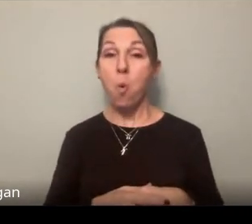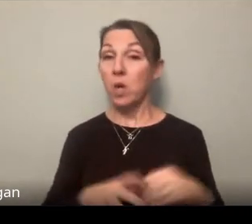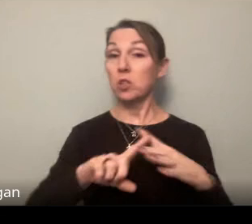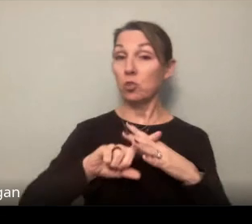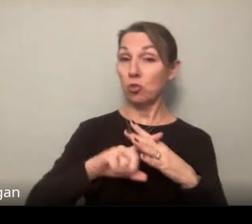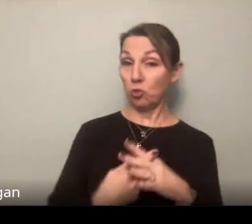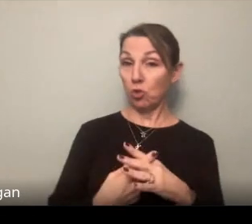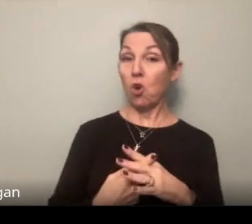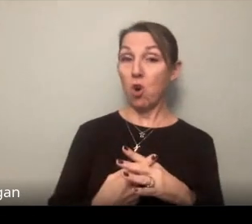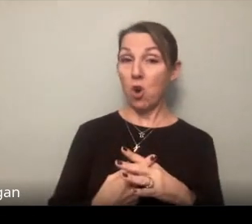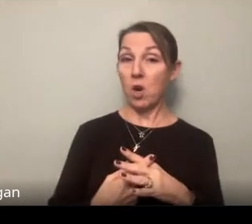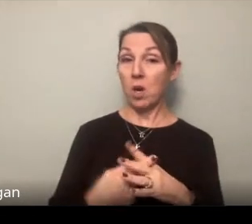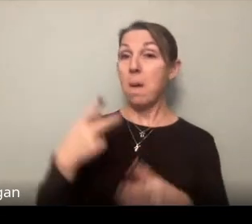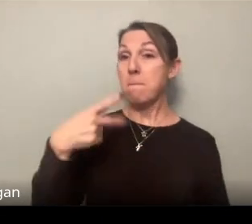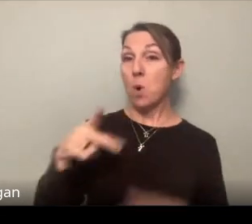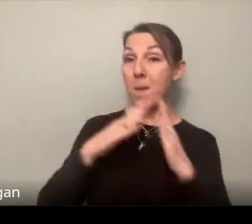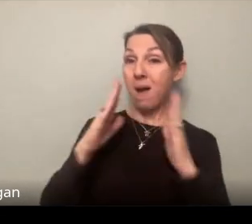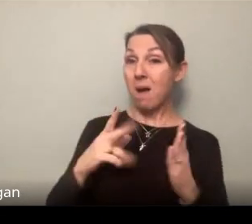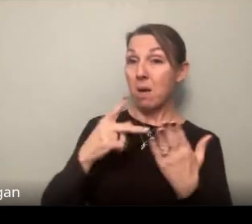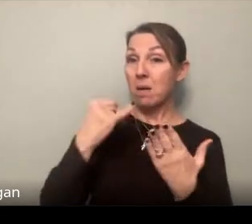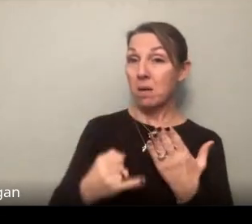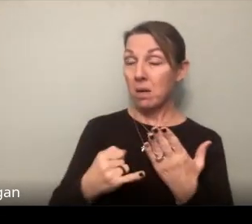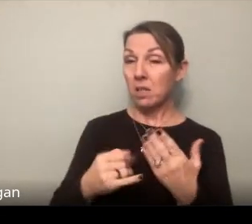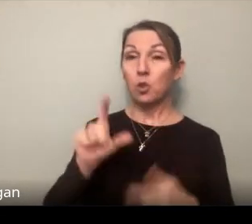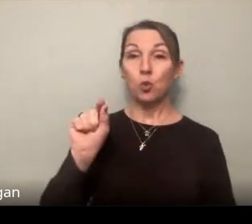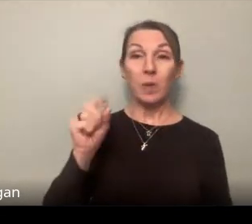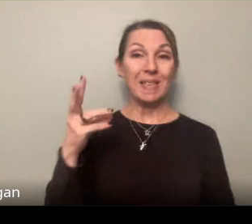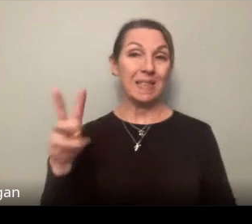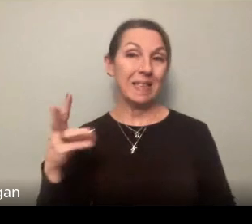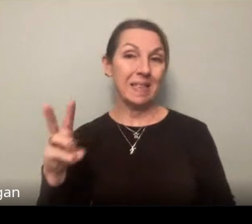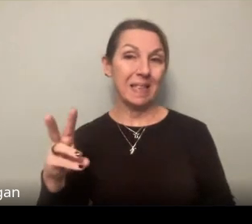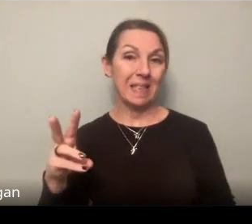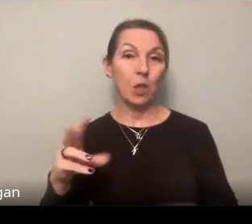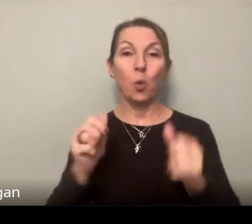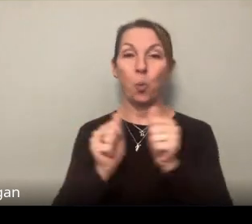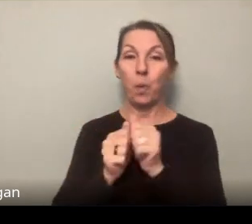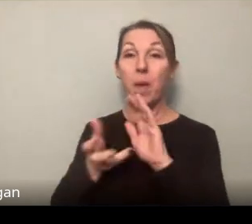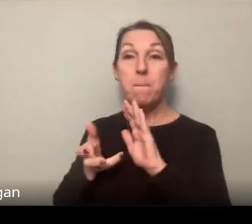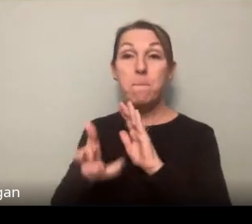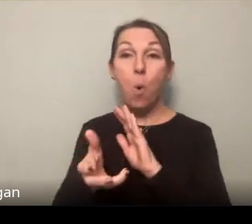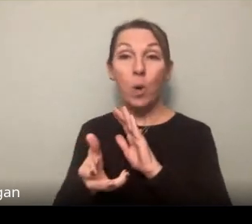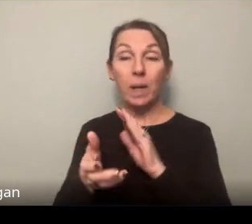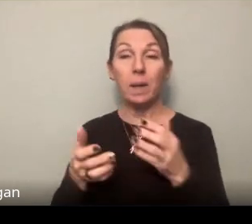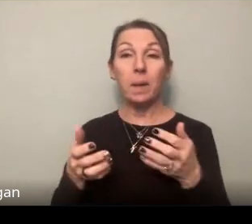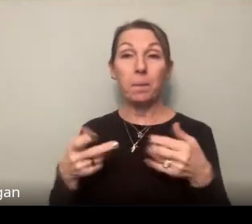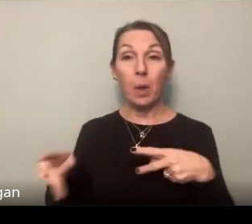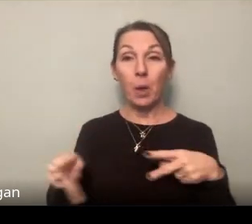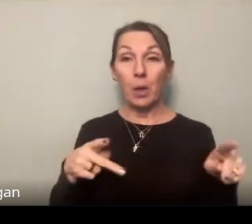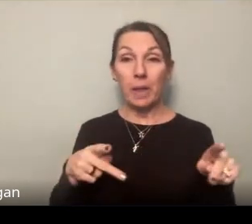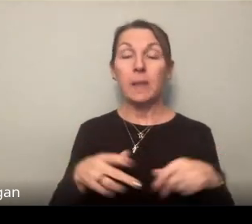started Purple House Project back in 2016. I tell everybody we started with a bowling party. So I